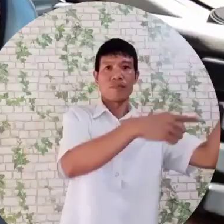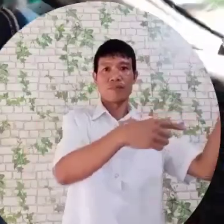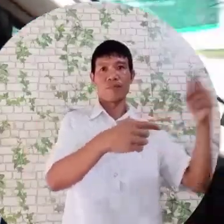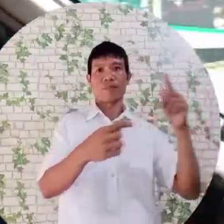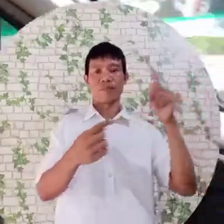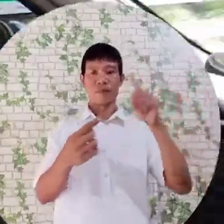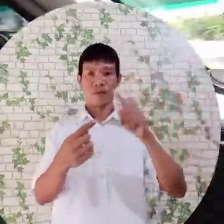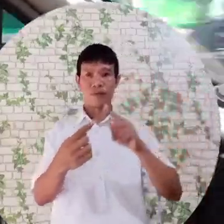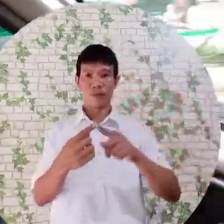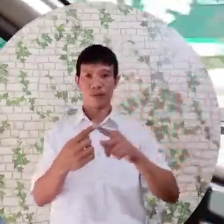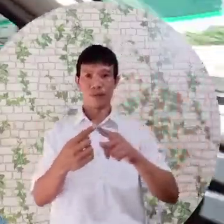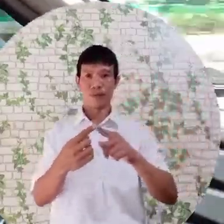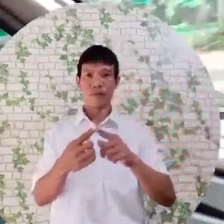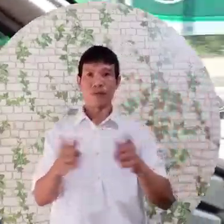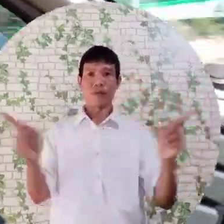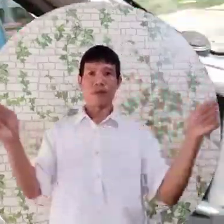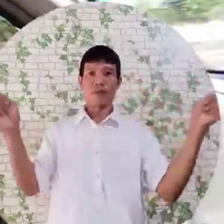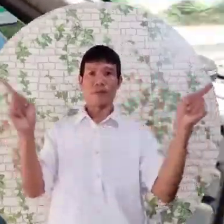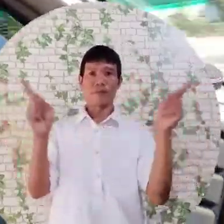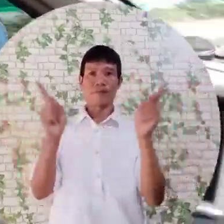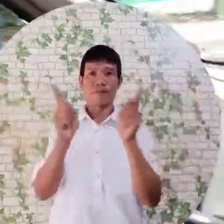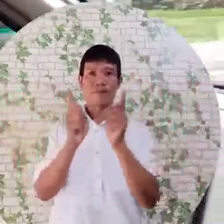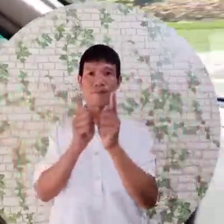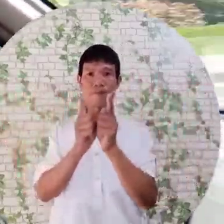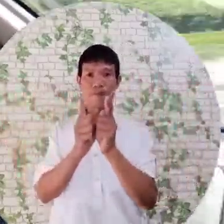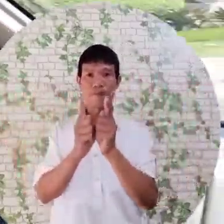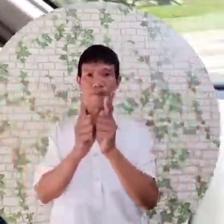meeting area. So